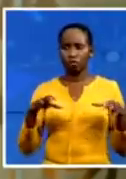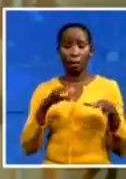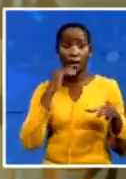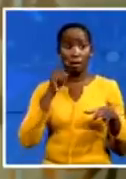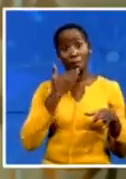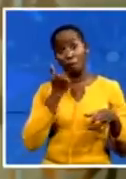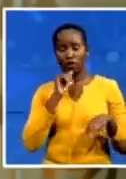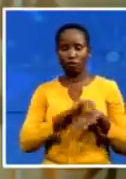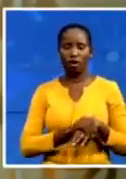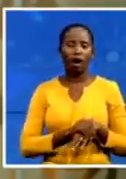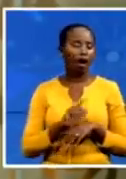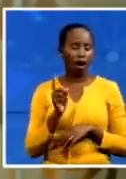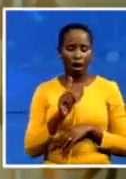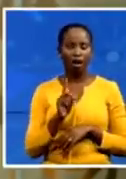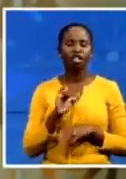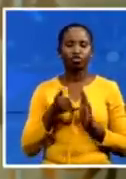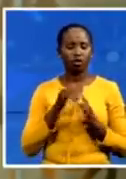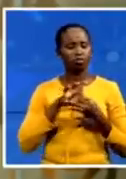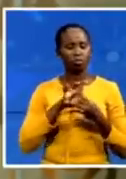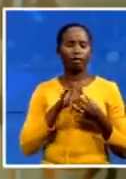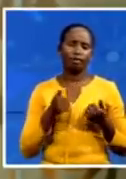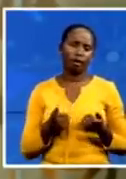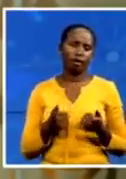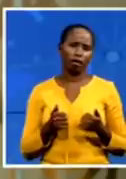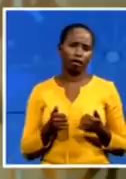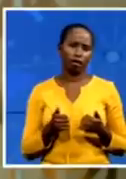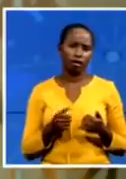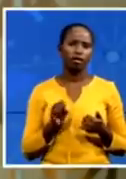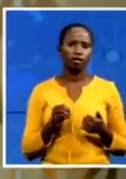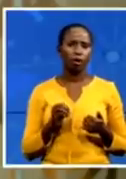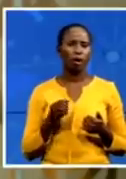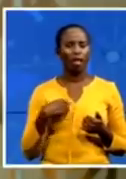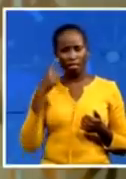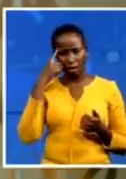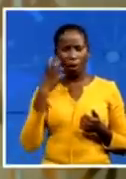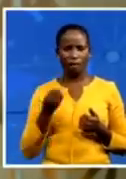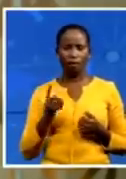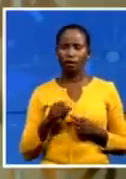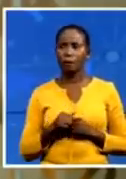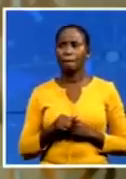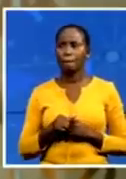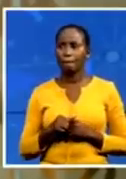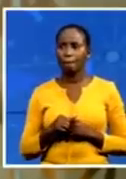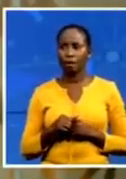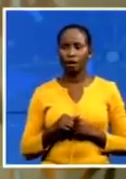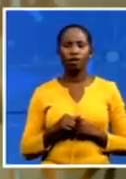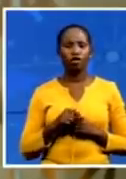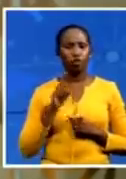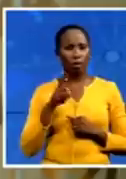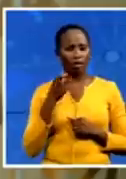well. I think that there's a collegiality that can be professional, that doesn't require people to be friendly.